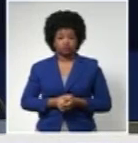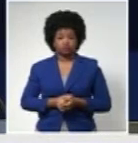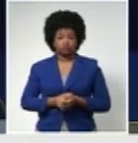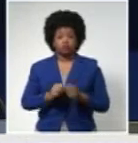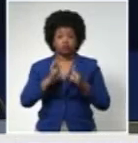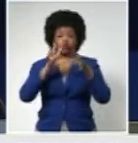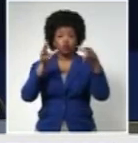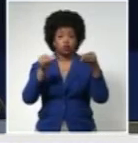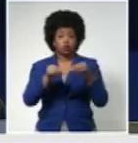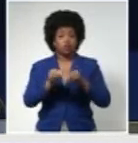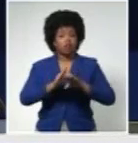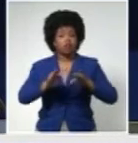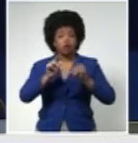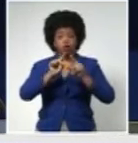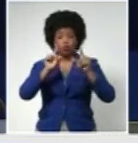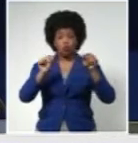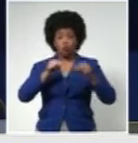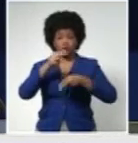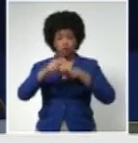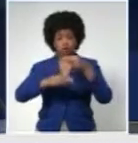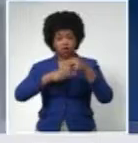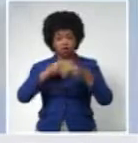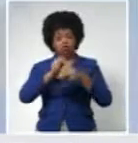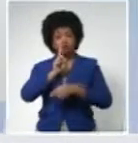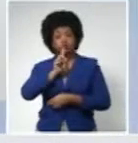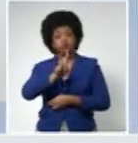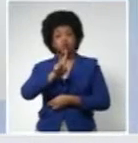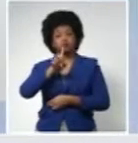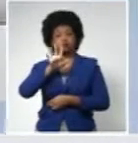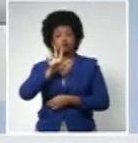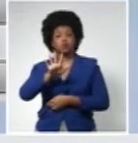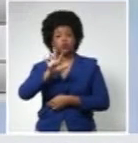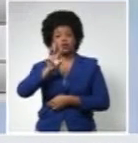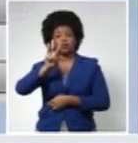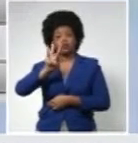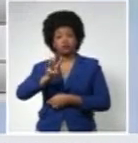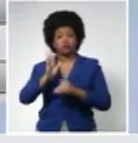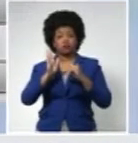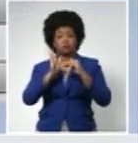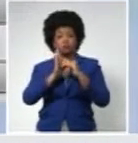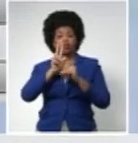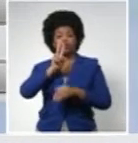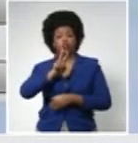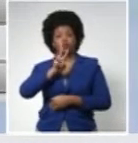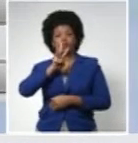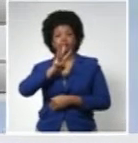2,315 people have tested positive for COVID-19.